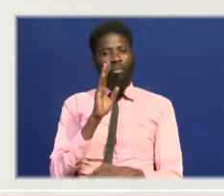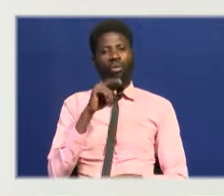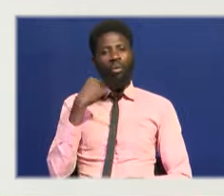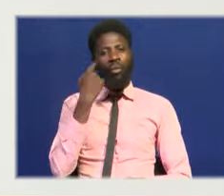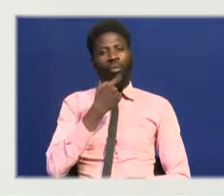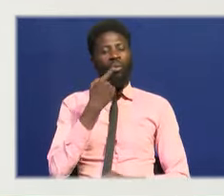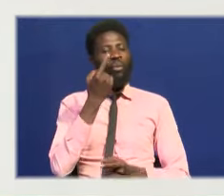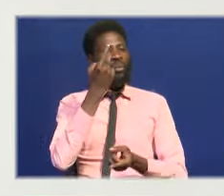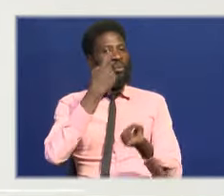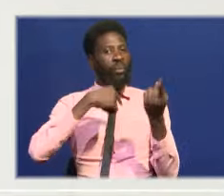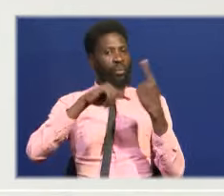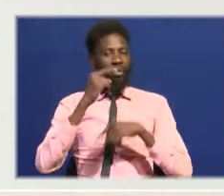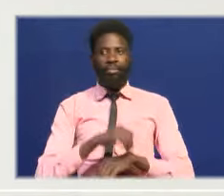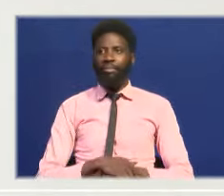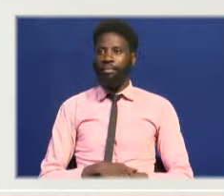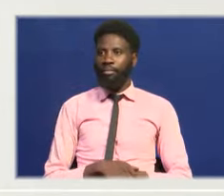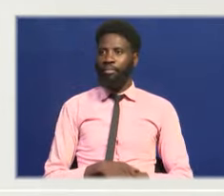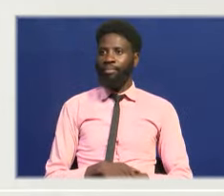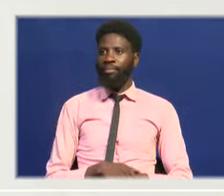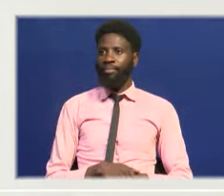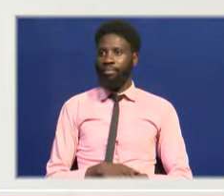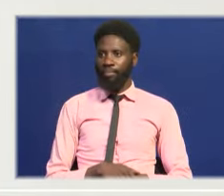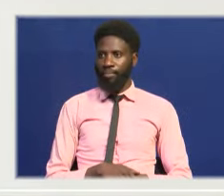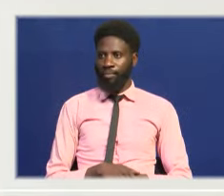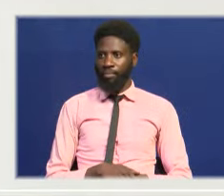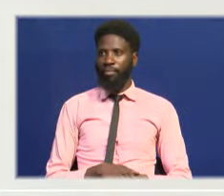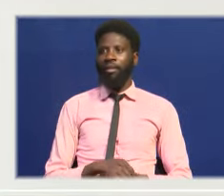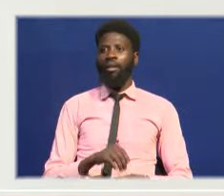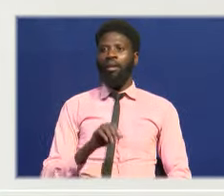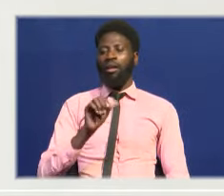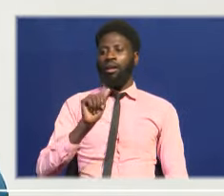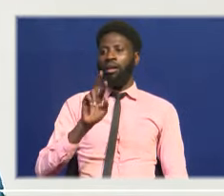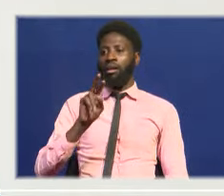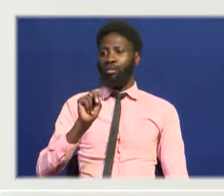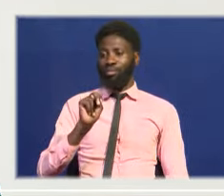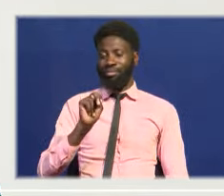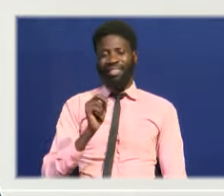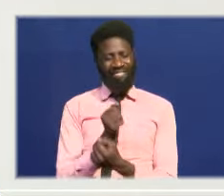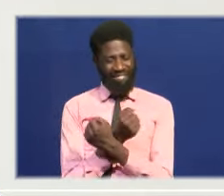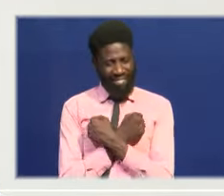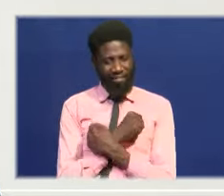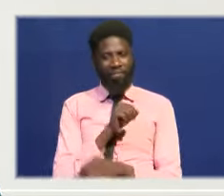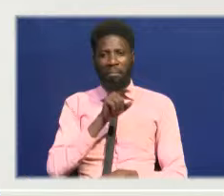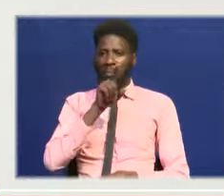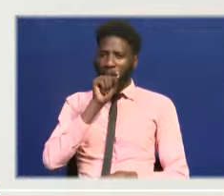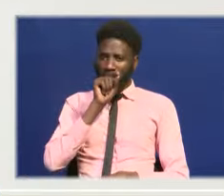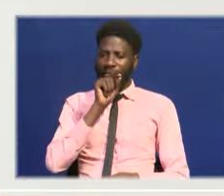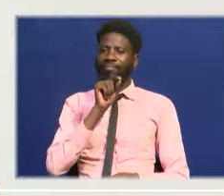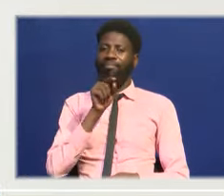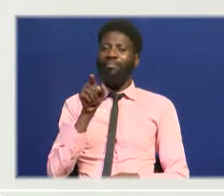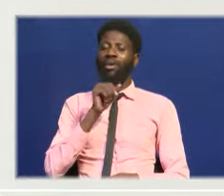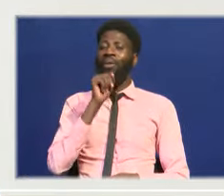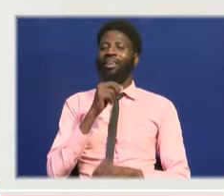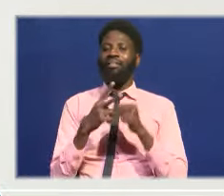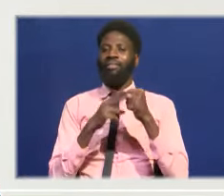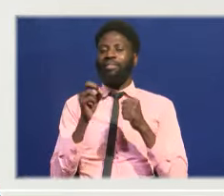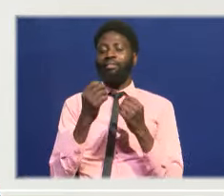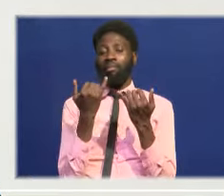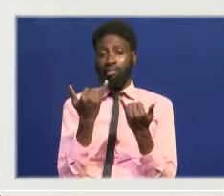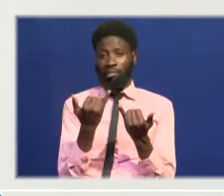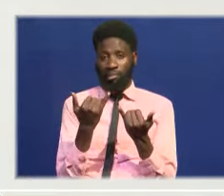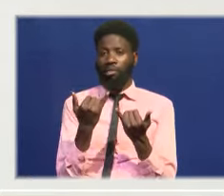Now, 70-year-old Arun Shah's love for birds has seen him go the extra mile to feed and care for the wild creatures that have come to depend